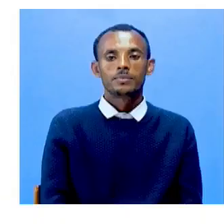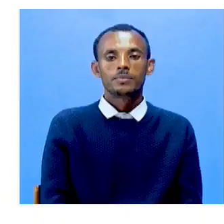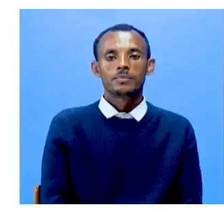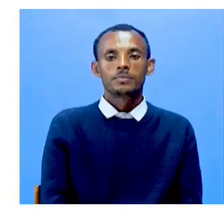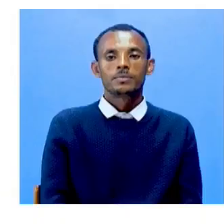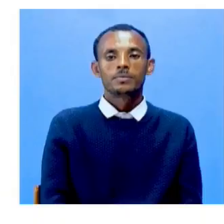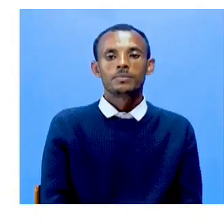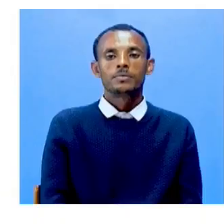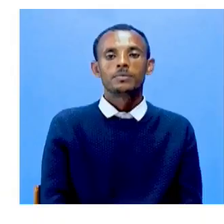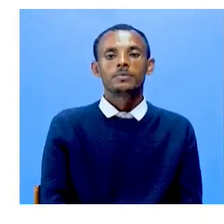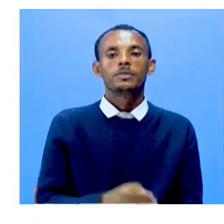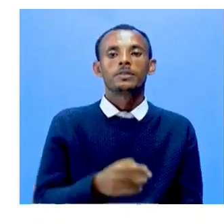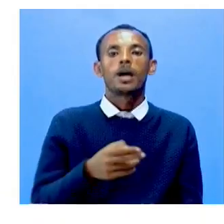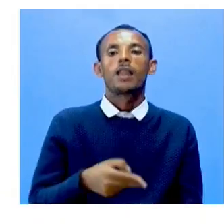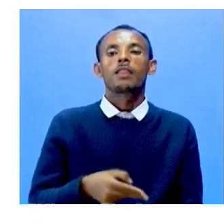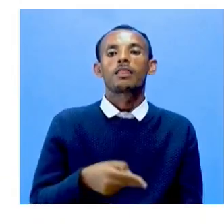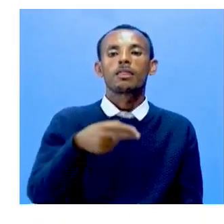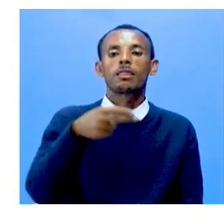the altitude